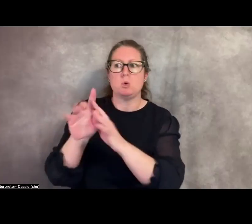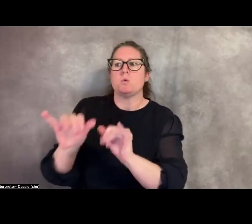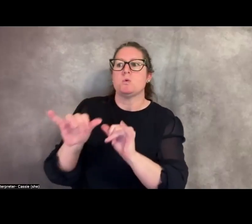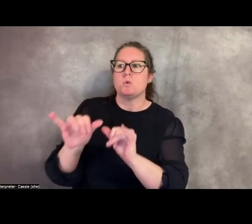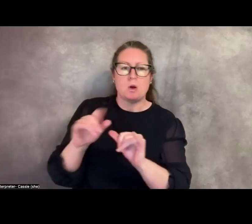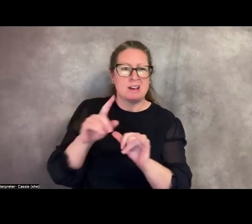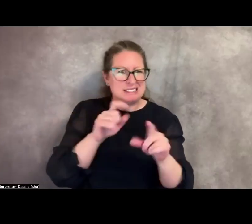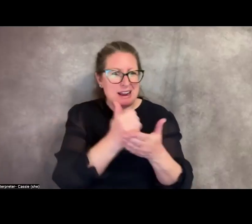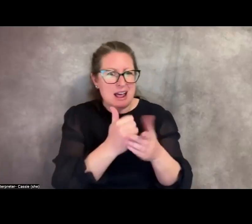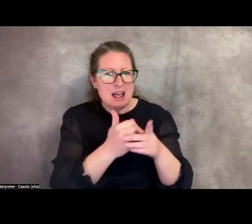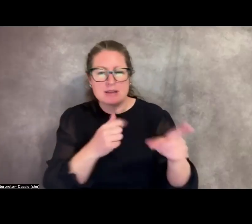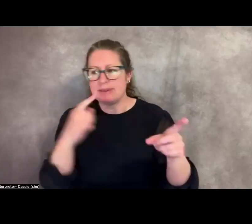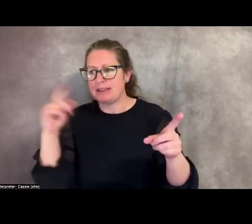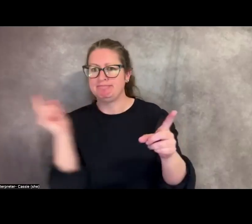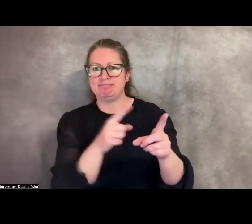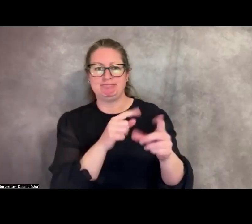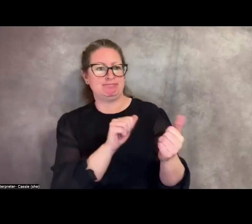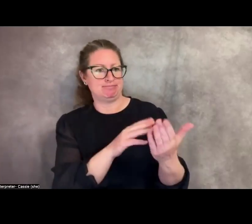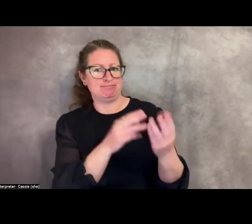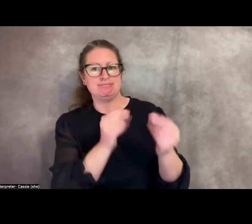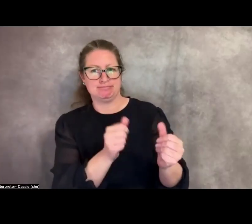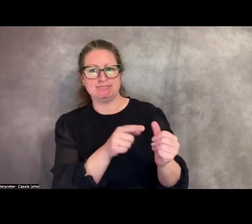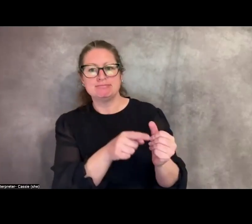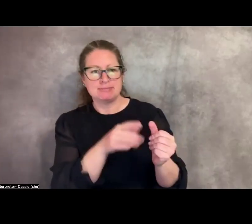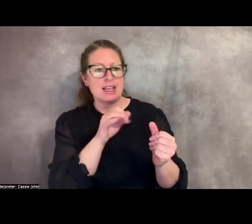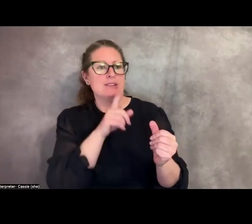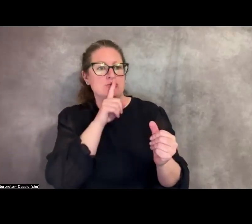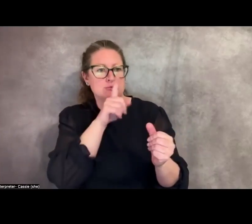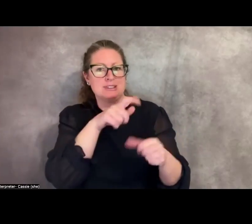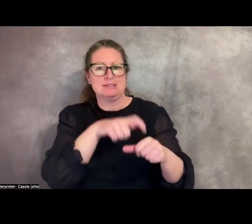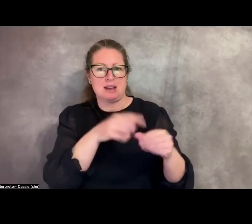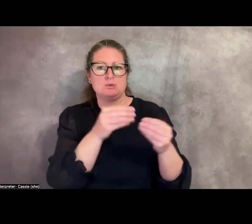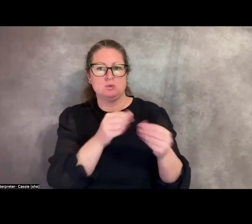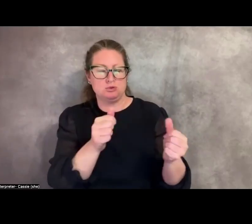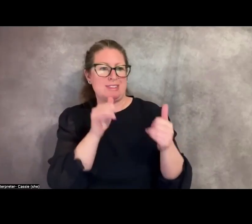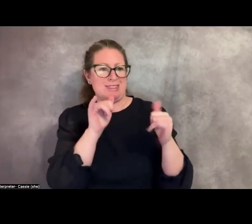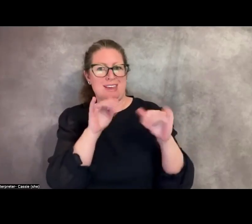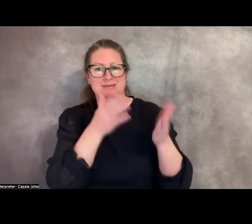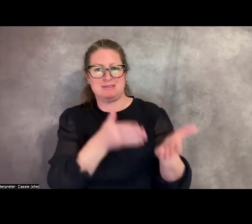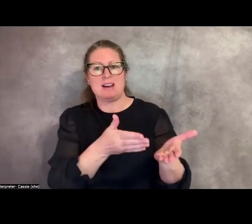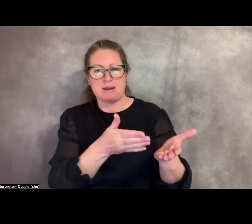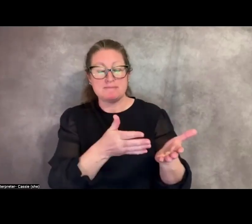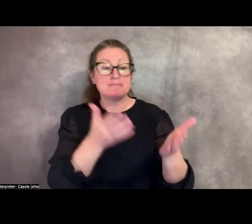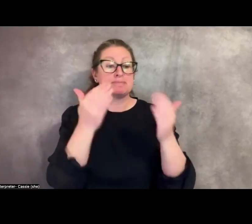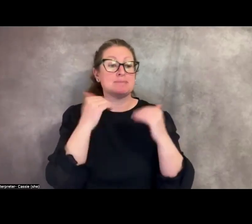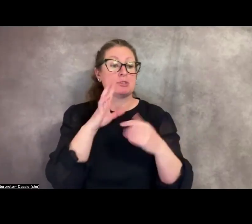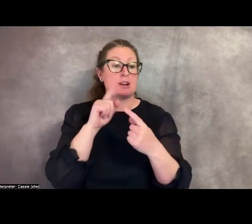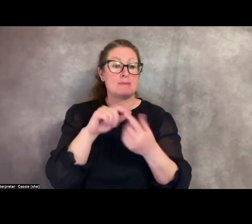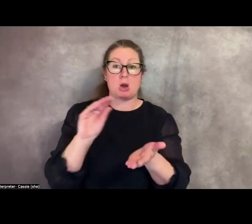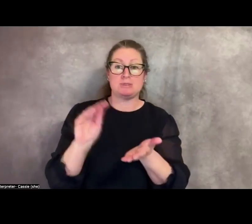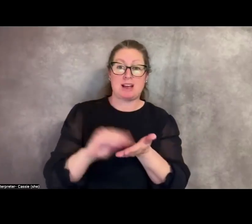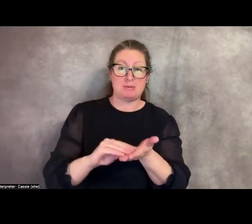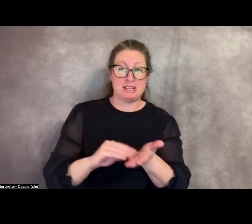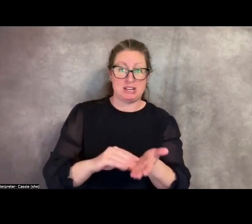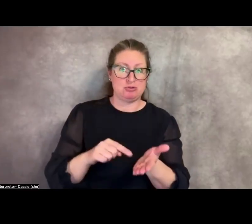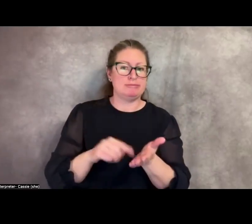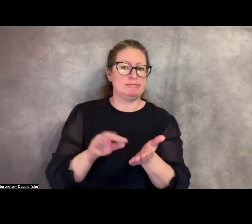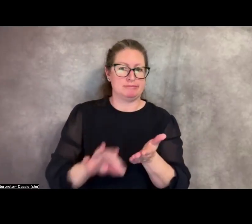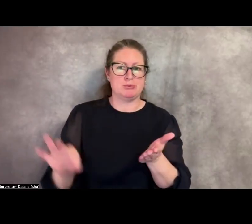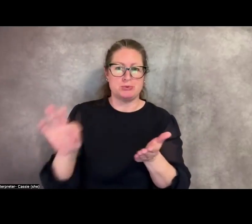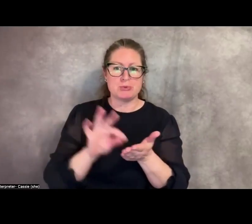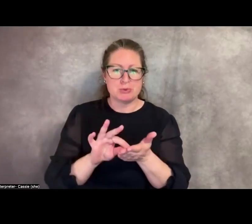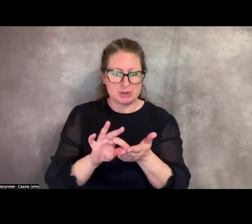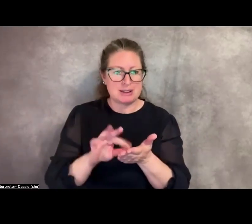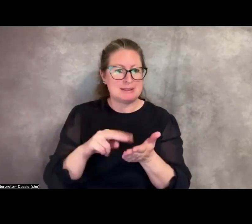could address it in the moment and come up with real-time solutions. We also talked about the importance of our documentation in that everything